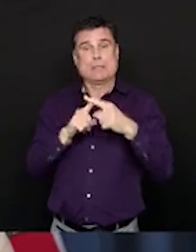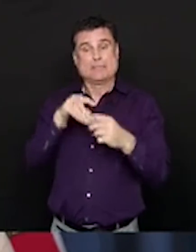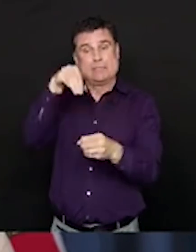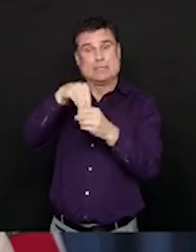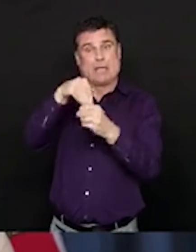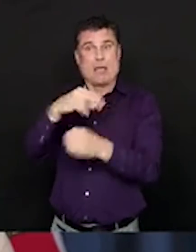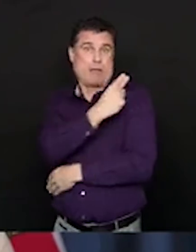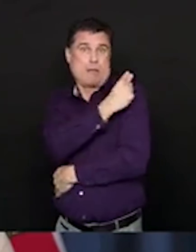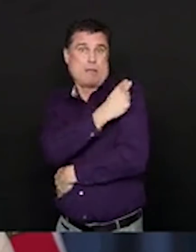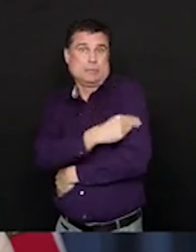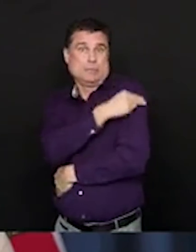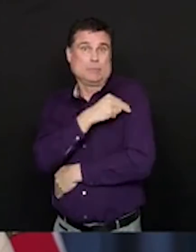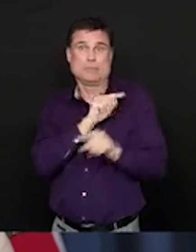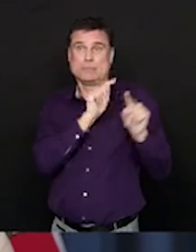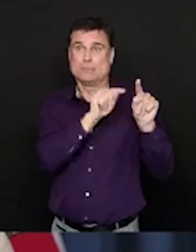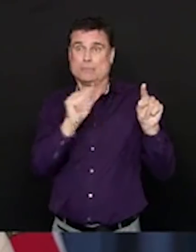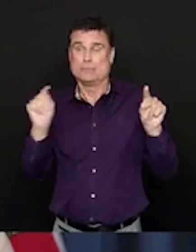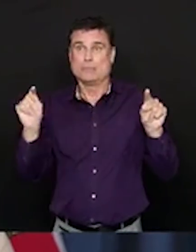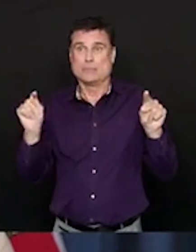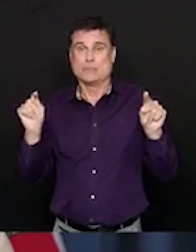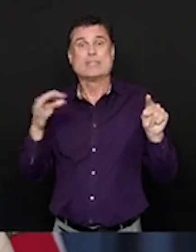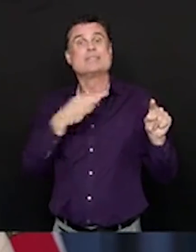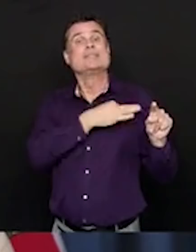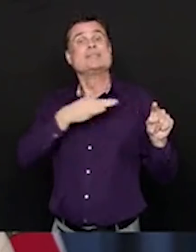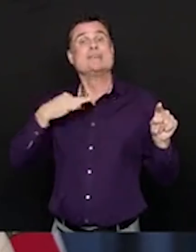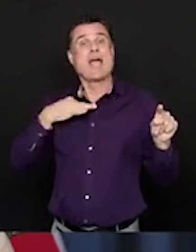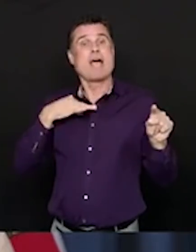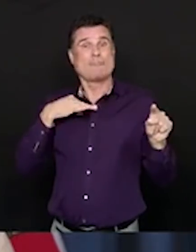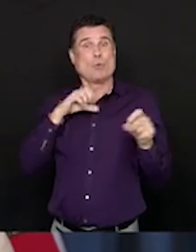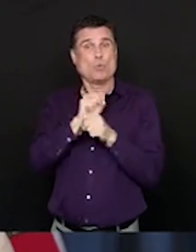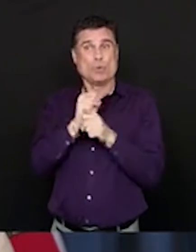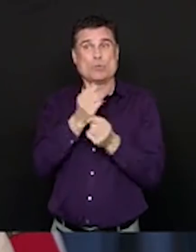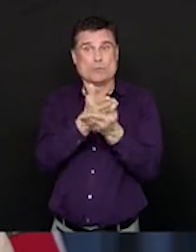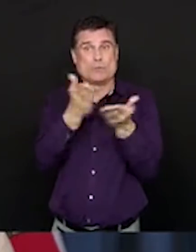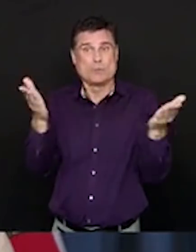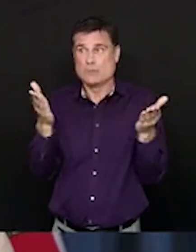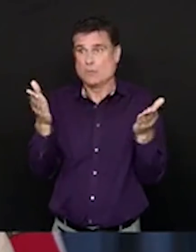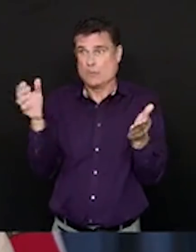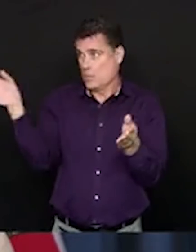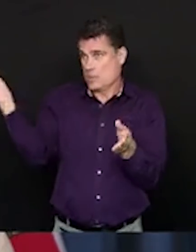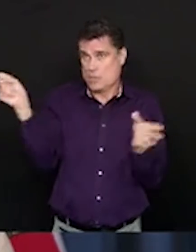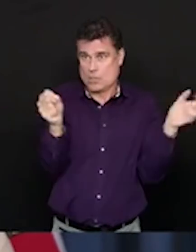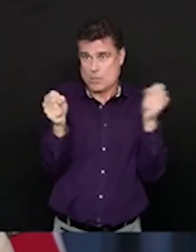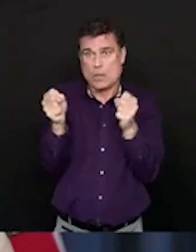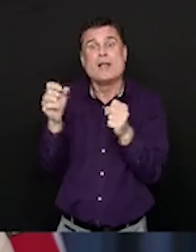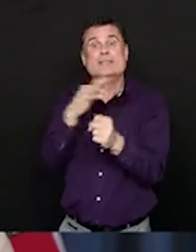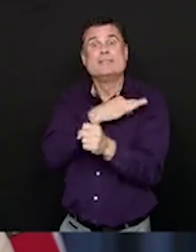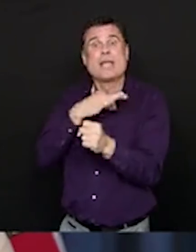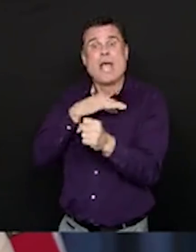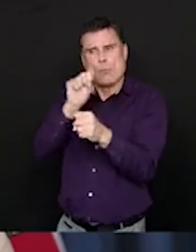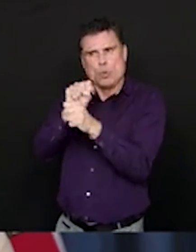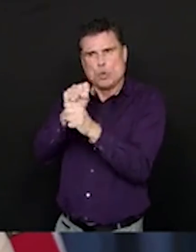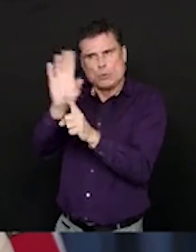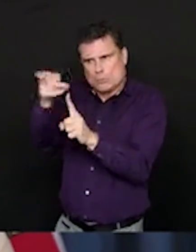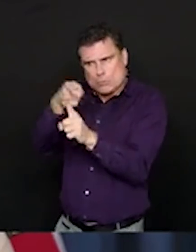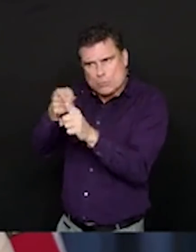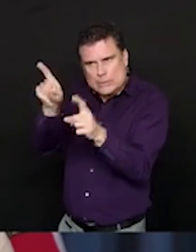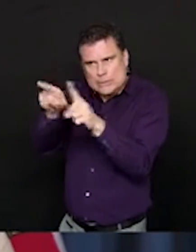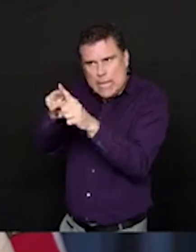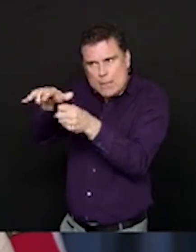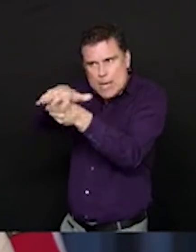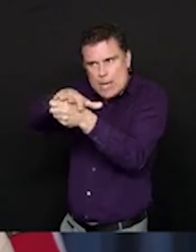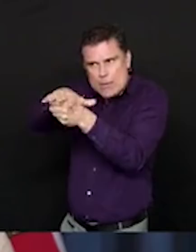care to somebody with COVID-19. So we reduce the number of healthcare workers who are potentially exposed. And it's a very